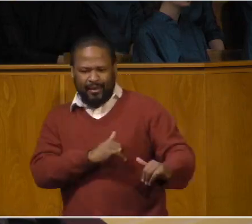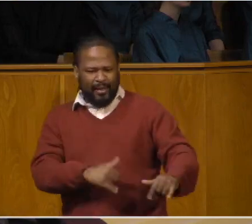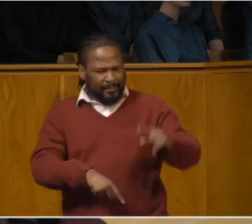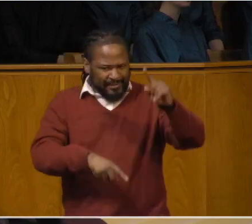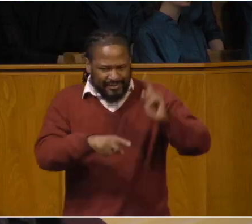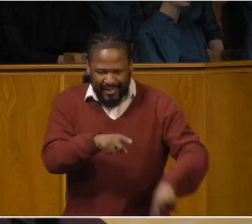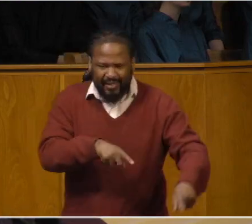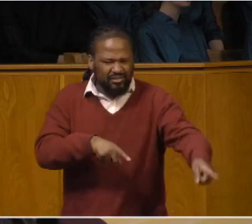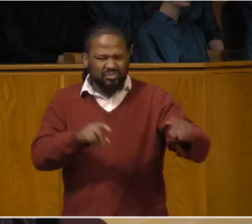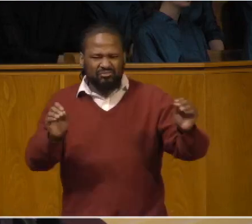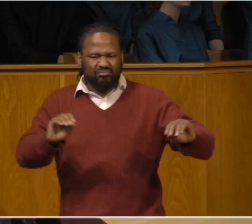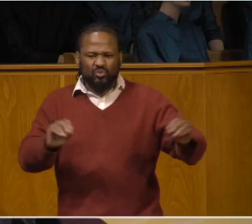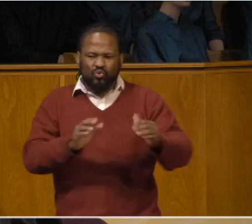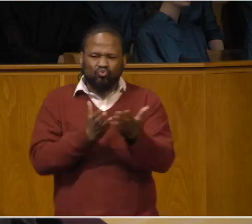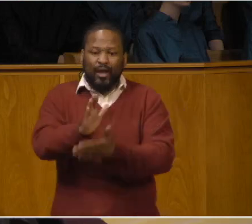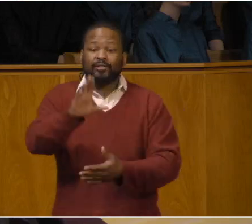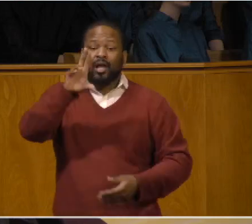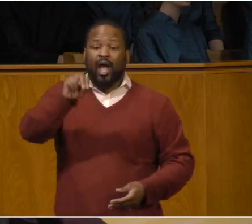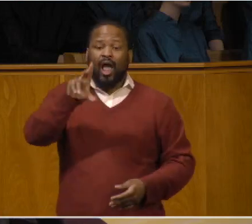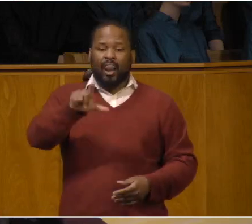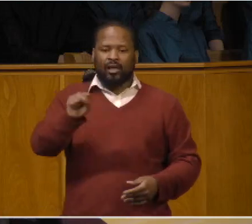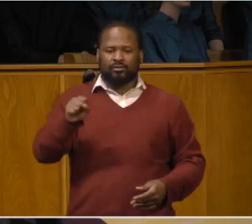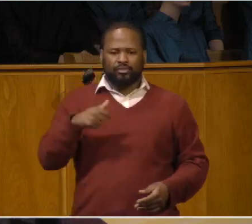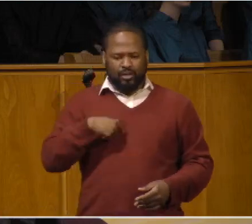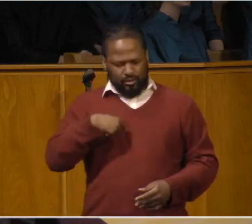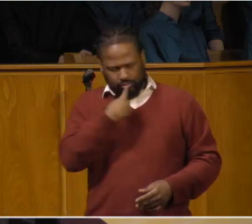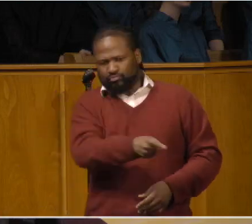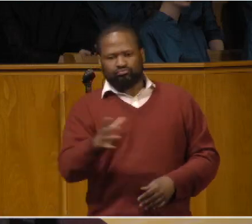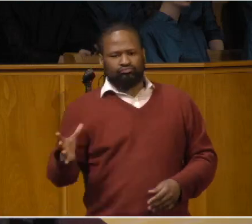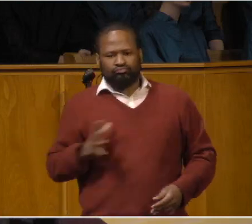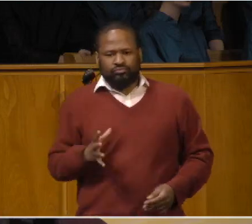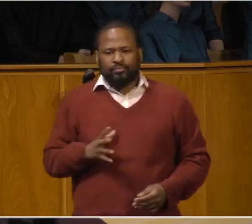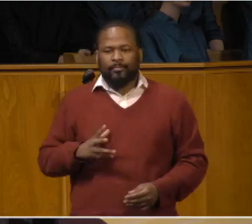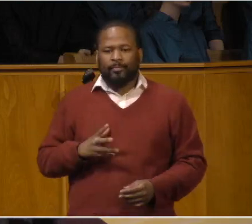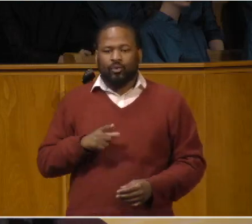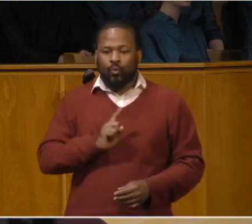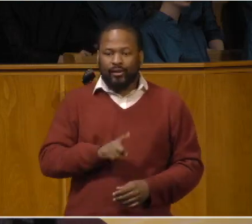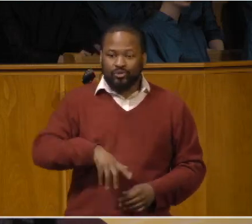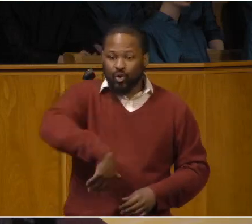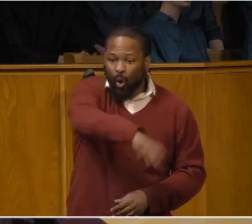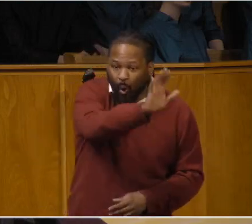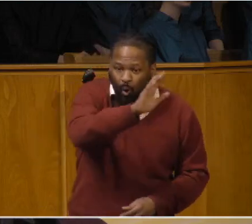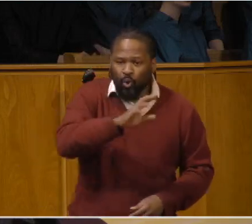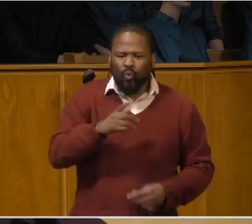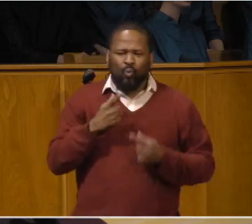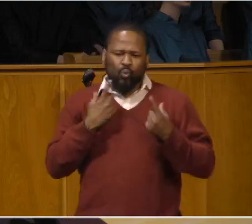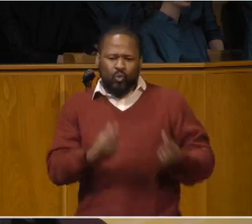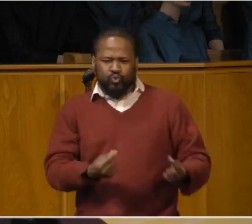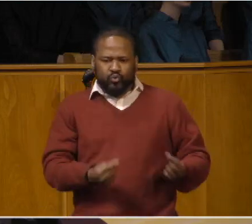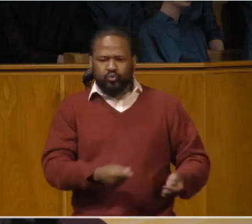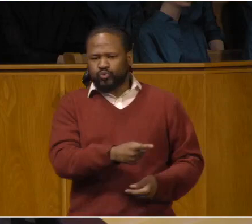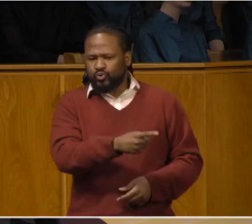does not have any rights unless I say so. I control whether she goes and comes, stays or leaves, and she's gotta